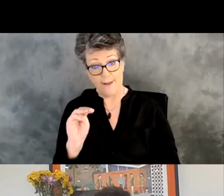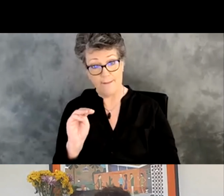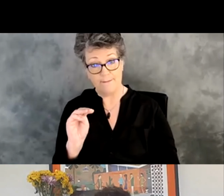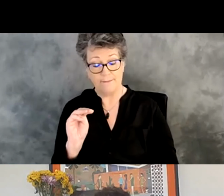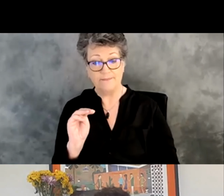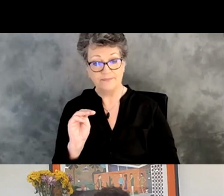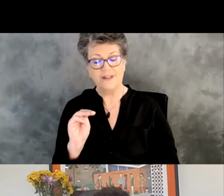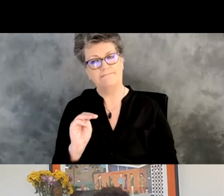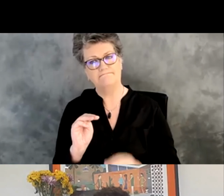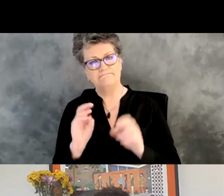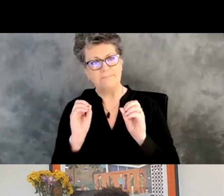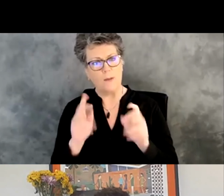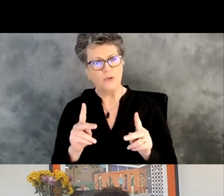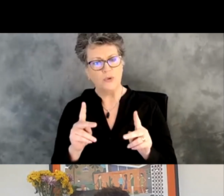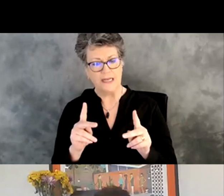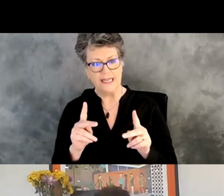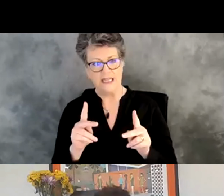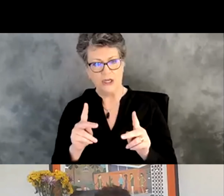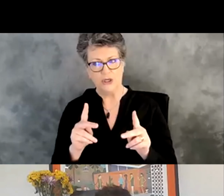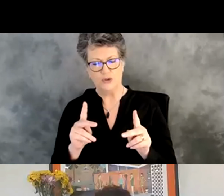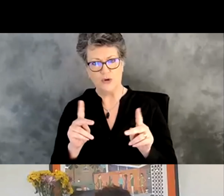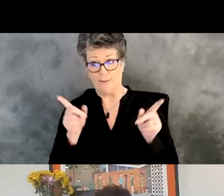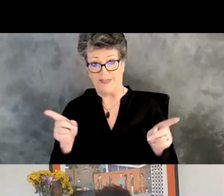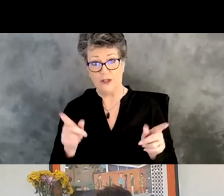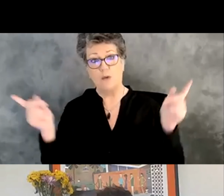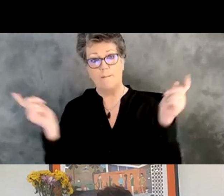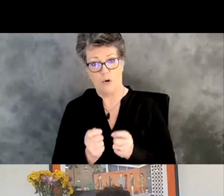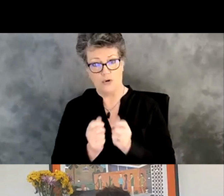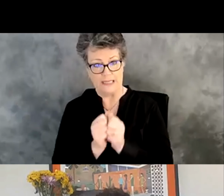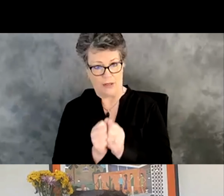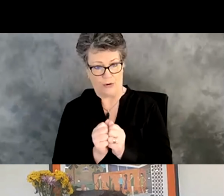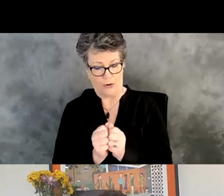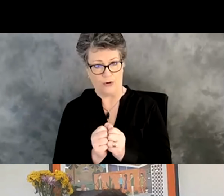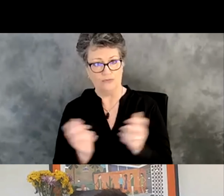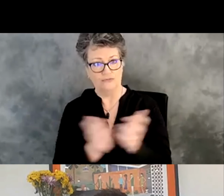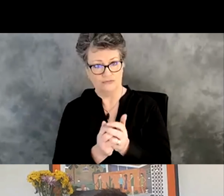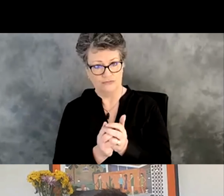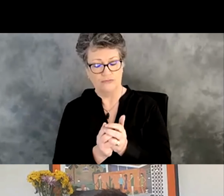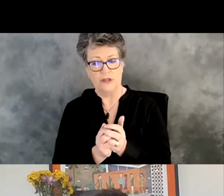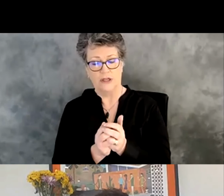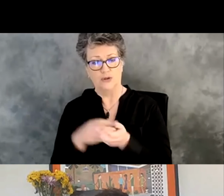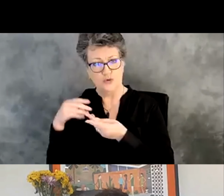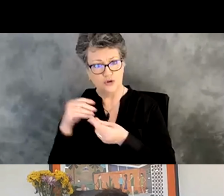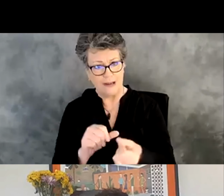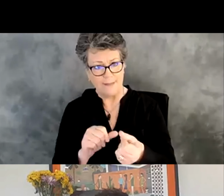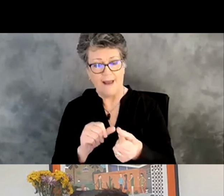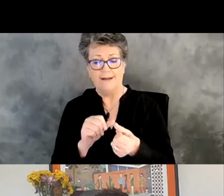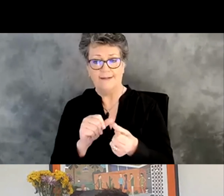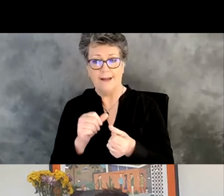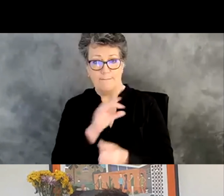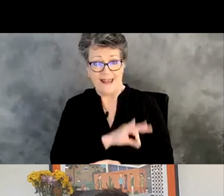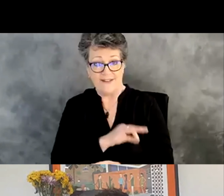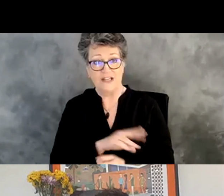is an opportunity to pull together these different systems to streamline benefits for